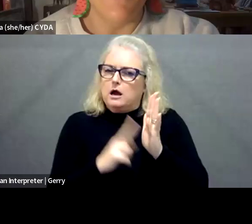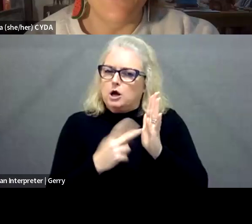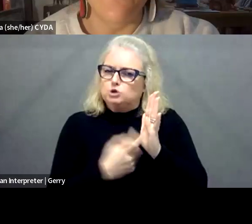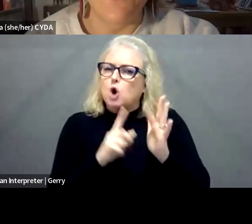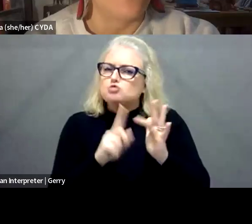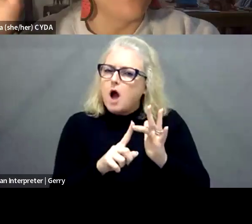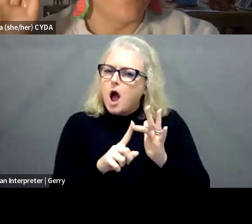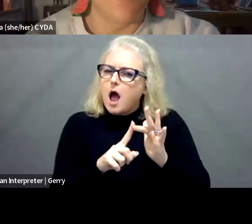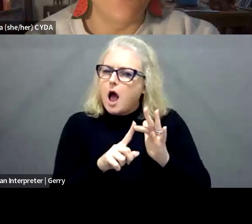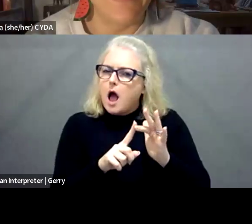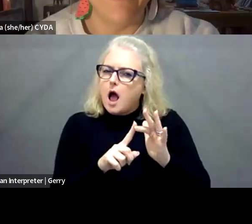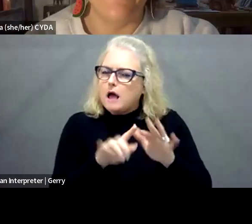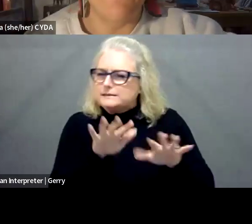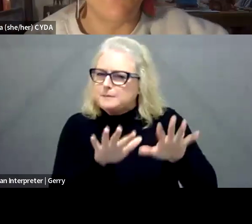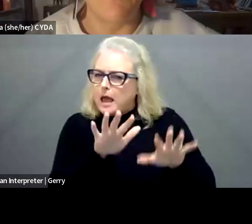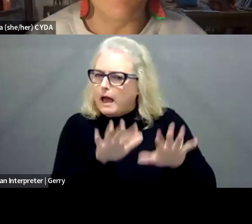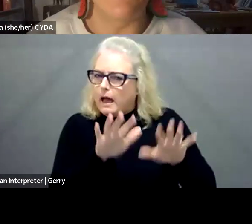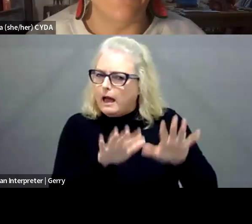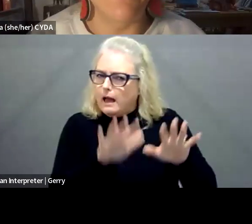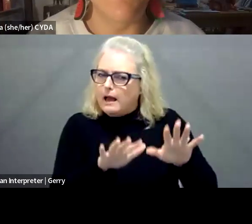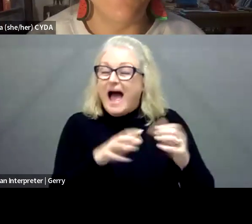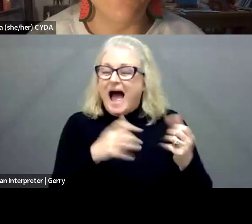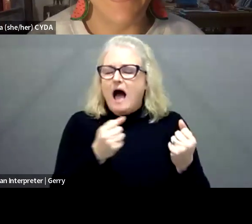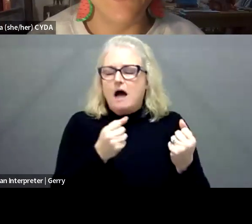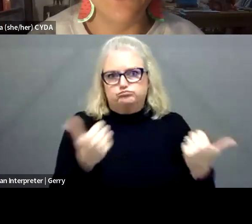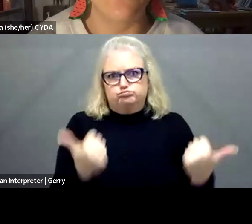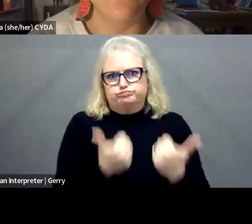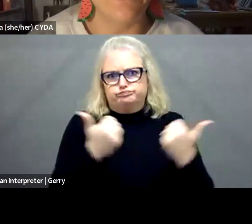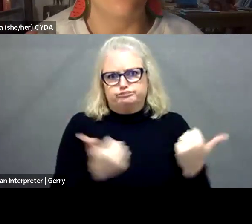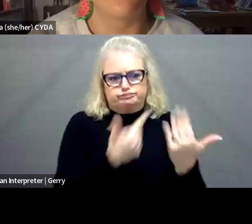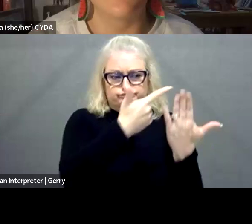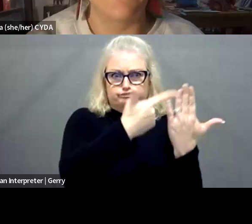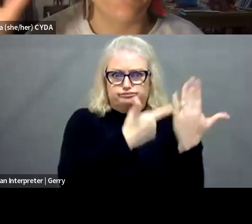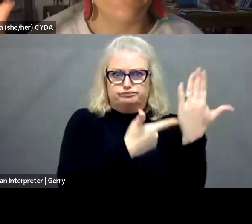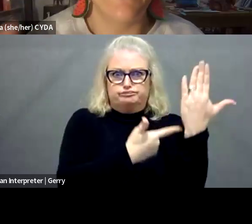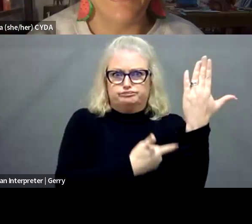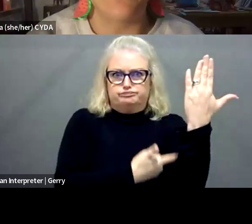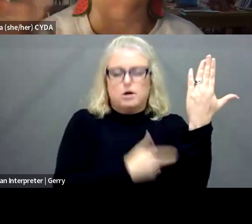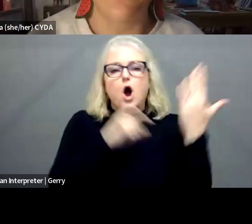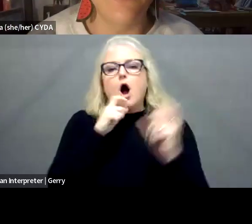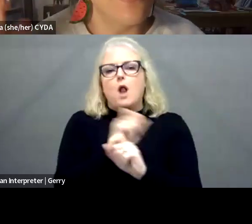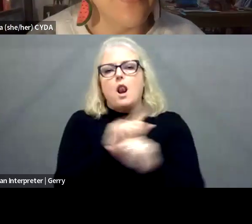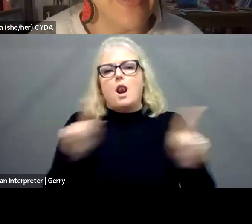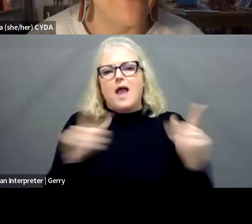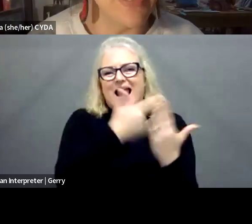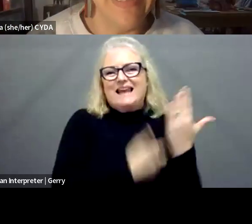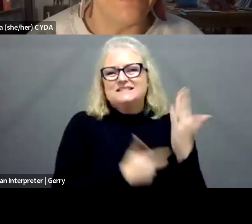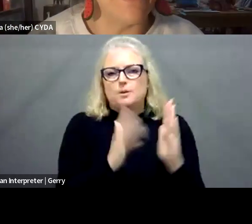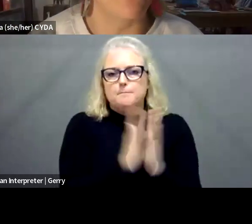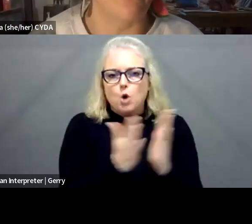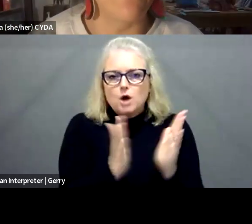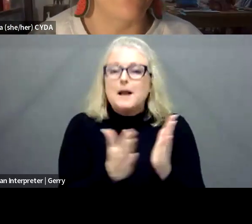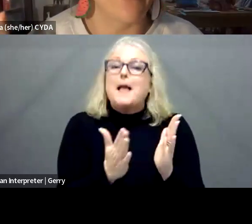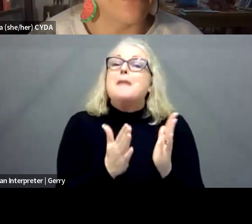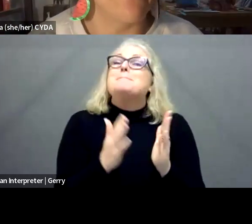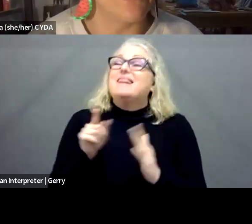them. I'll send through a list afterwards, but that's the best way to kind of see how other writers have done it and